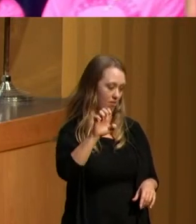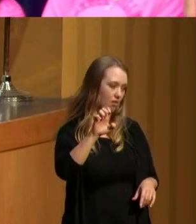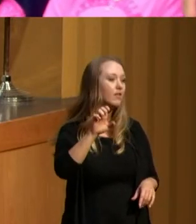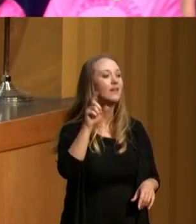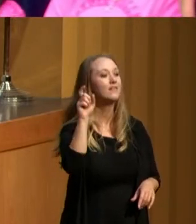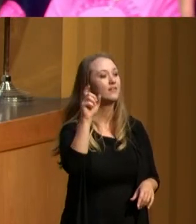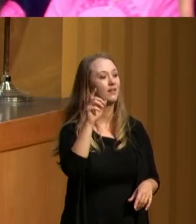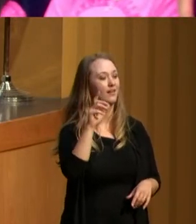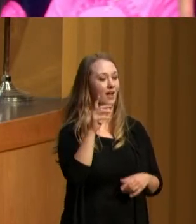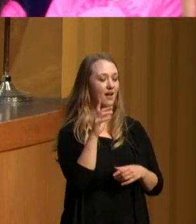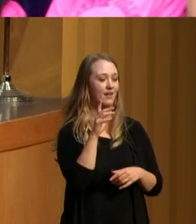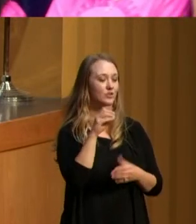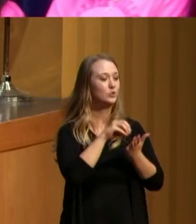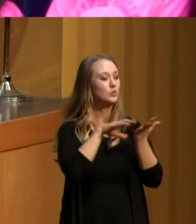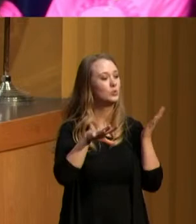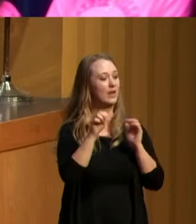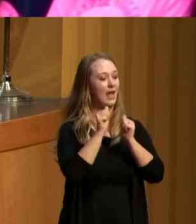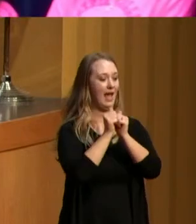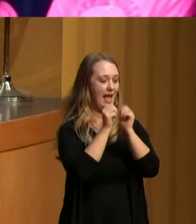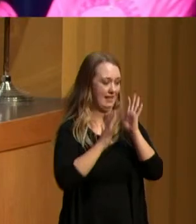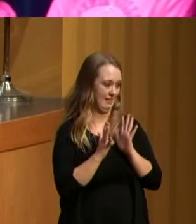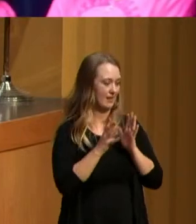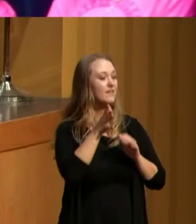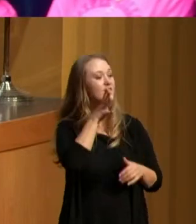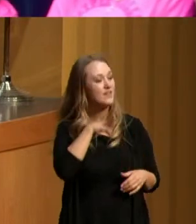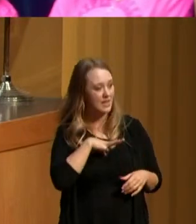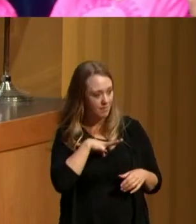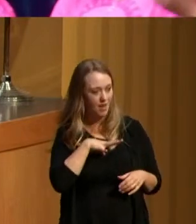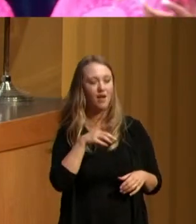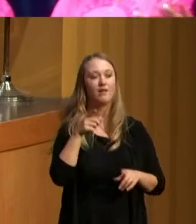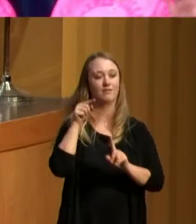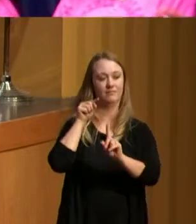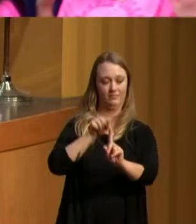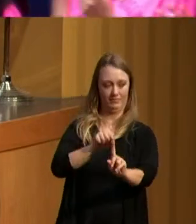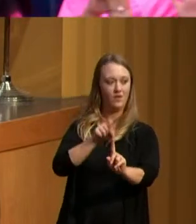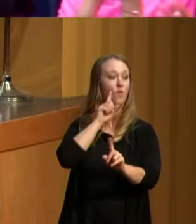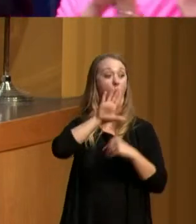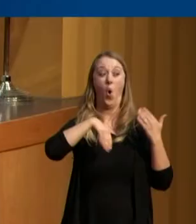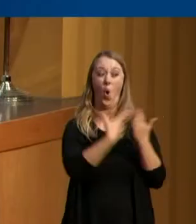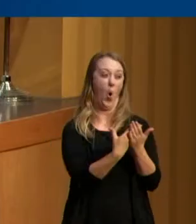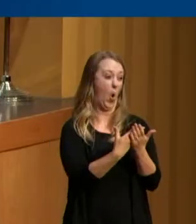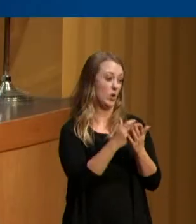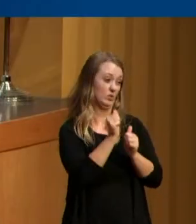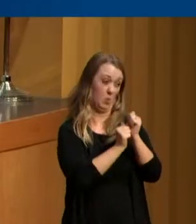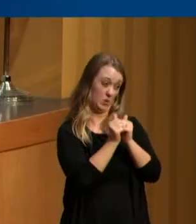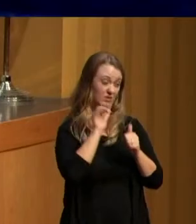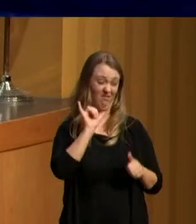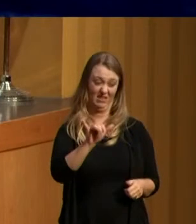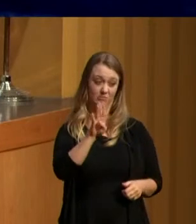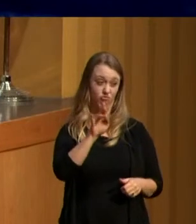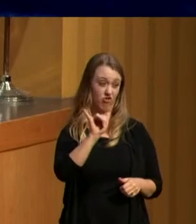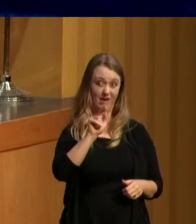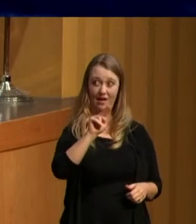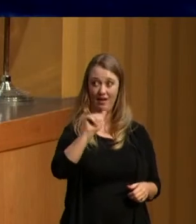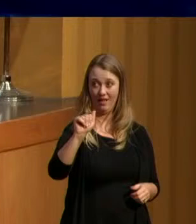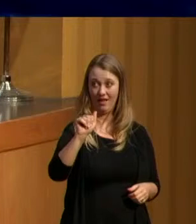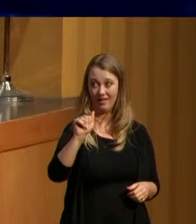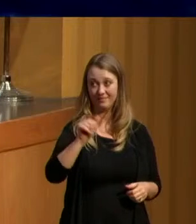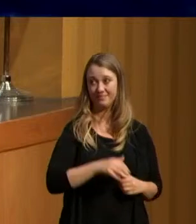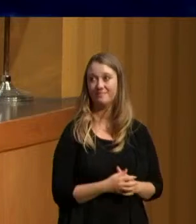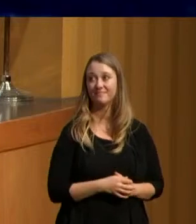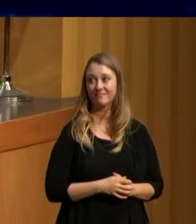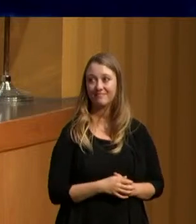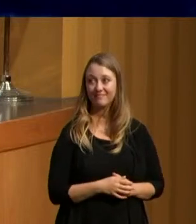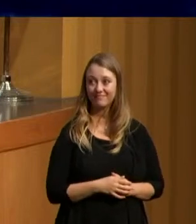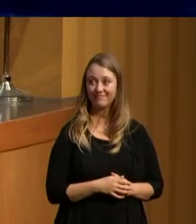of the Year for all sports. And that's Brianna Hardy. We're going to watch a little video. Hi, my name is Brianna. I'm